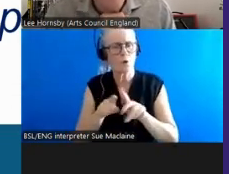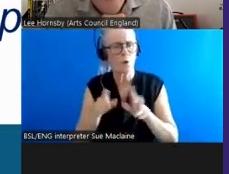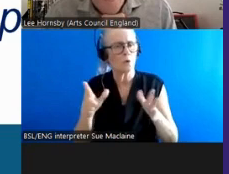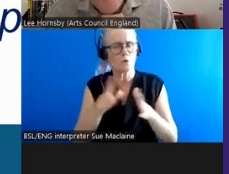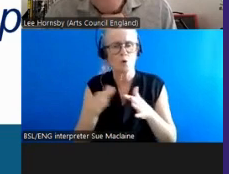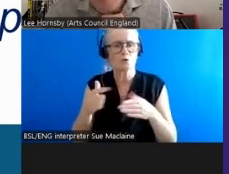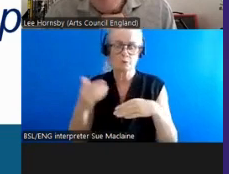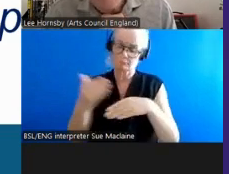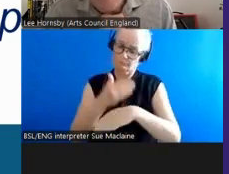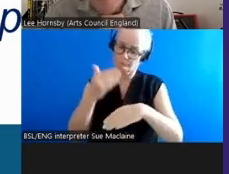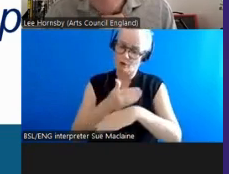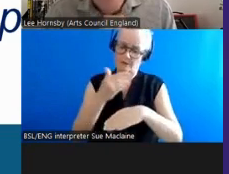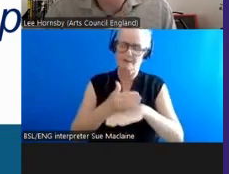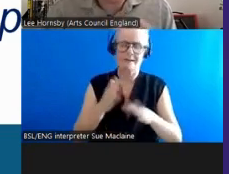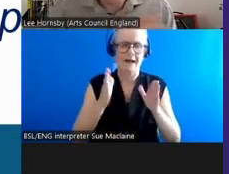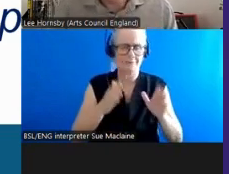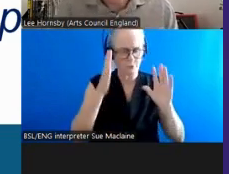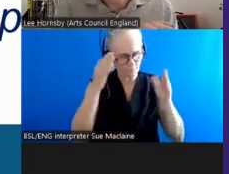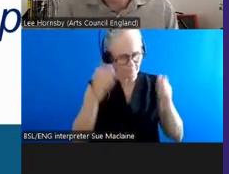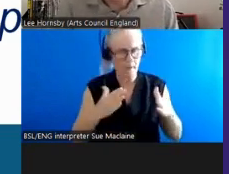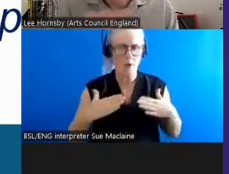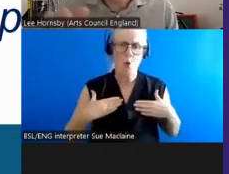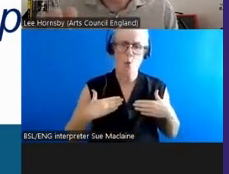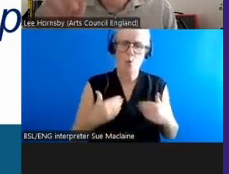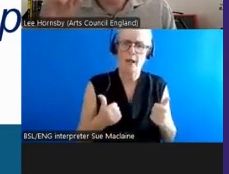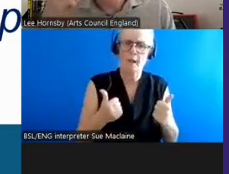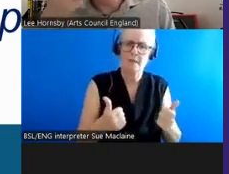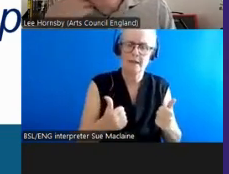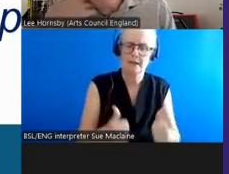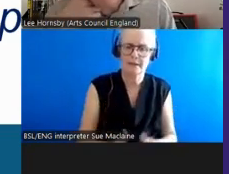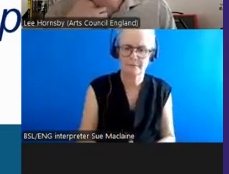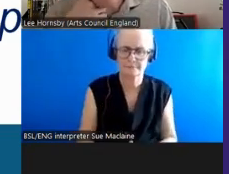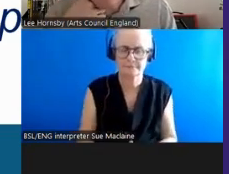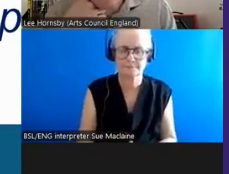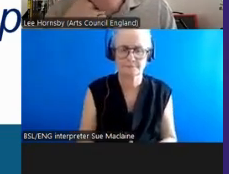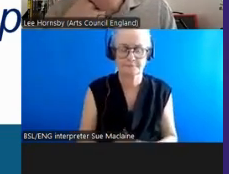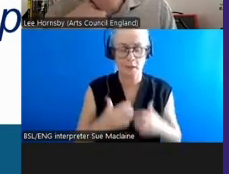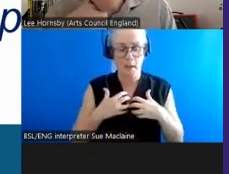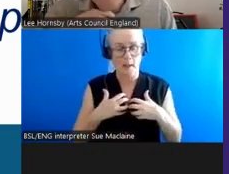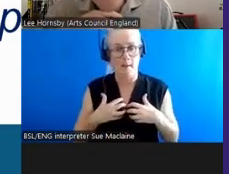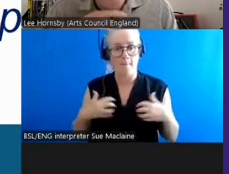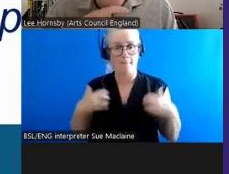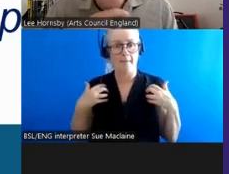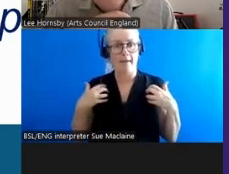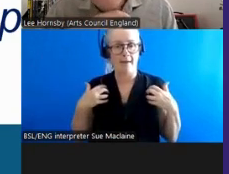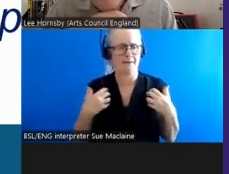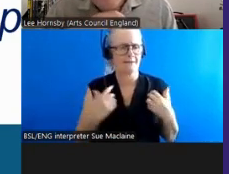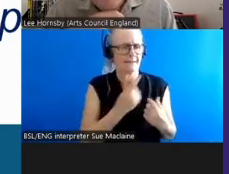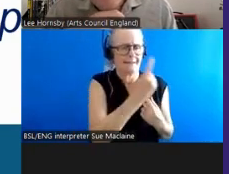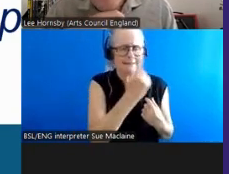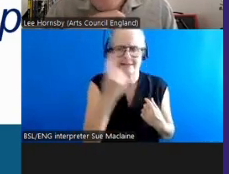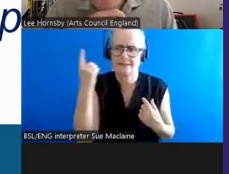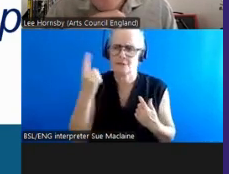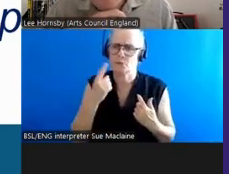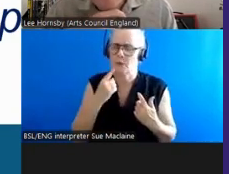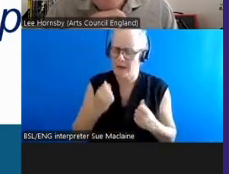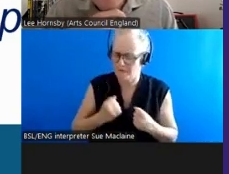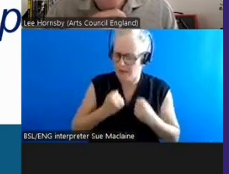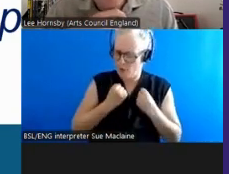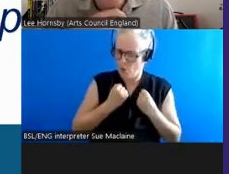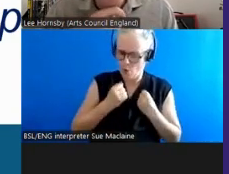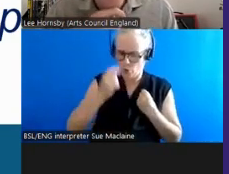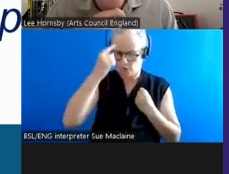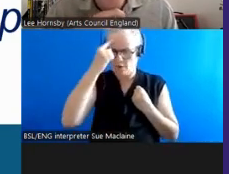within them, they will all be, and the ambitions from mayor to mayor will vary, and the stories that they tell and the things they want to achieve will